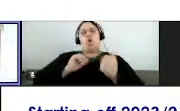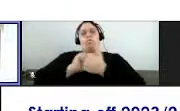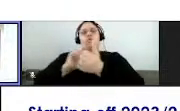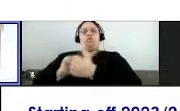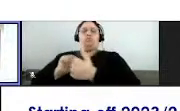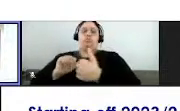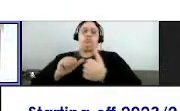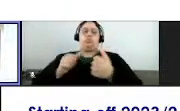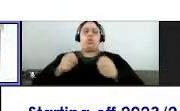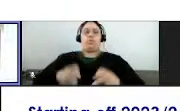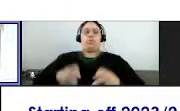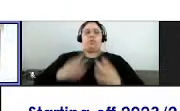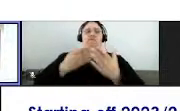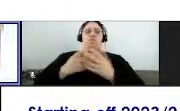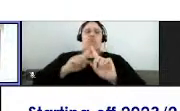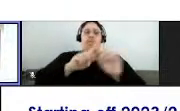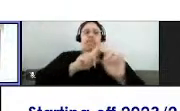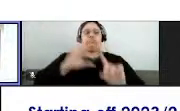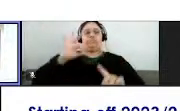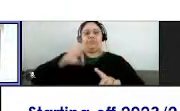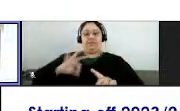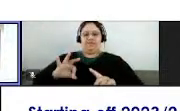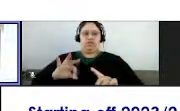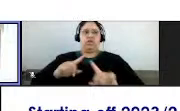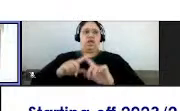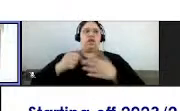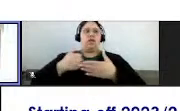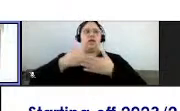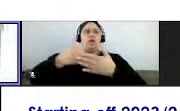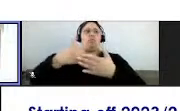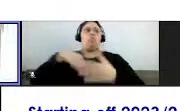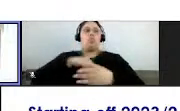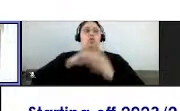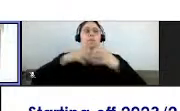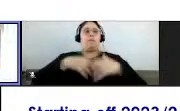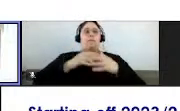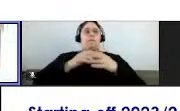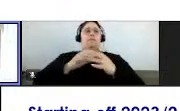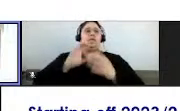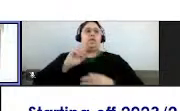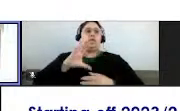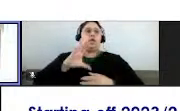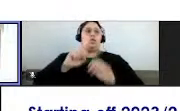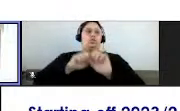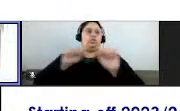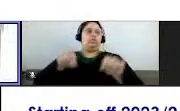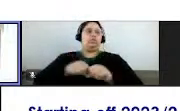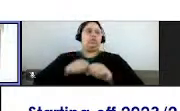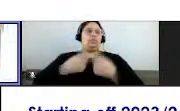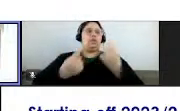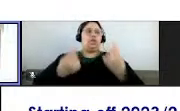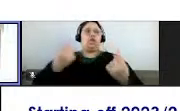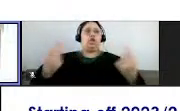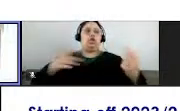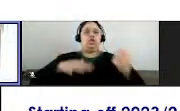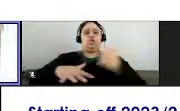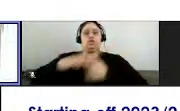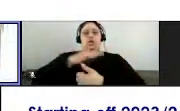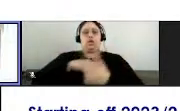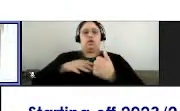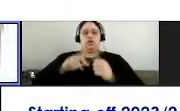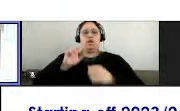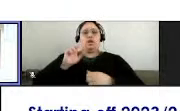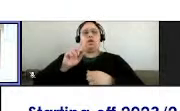opportunities to beneficiaries and helping us to actually build our ecosystem within each of these areas. Then